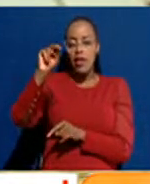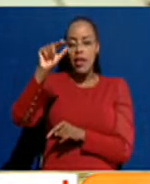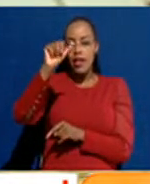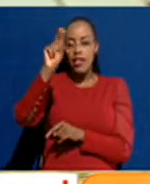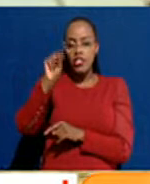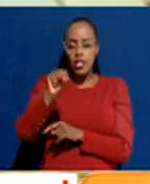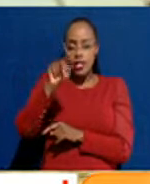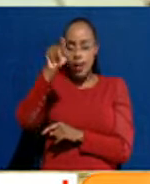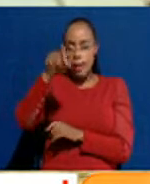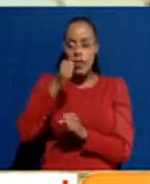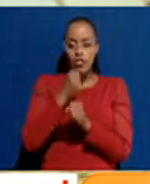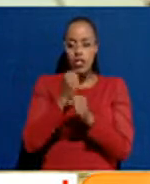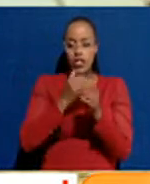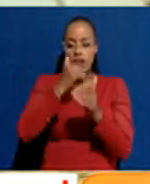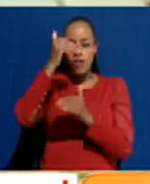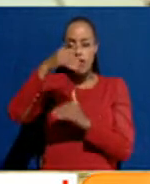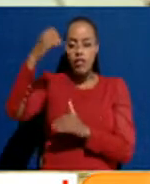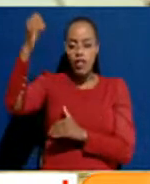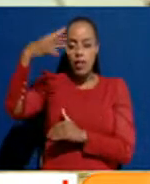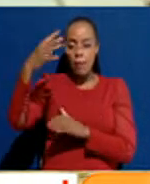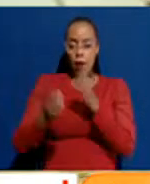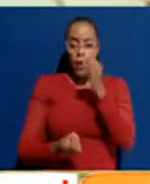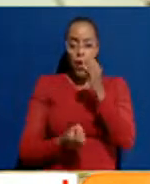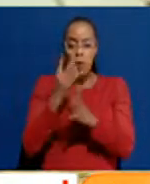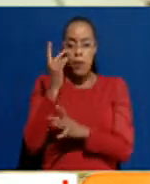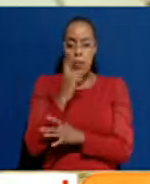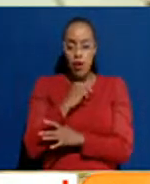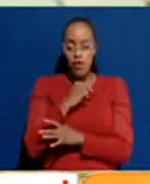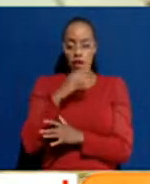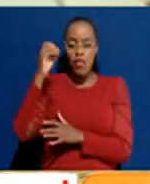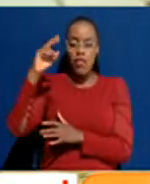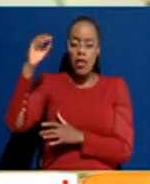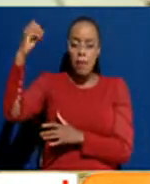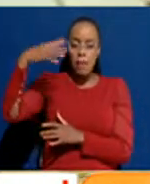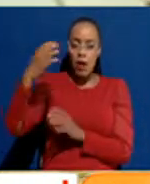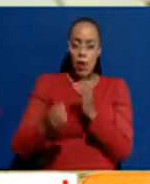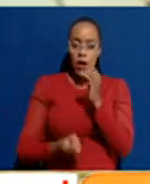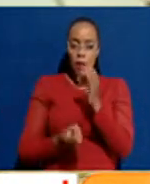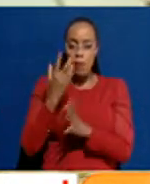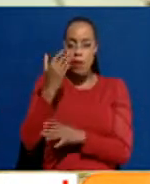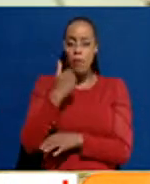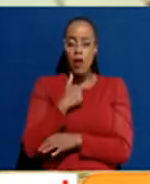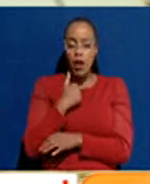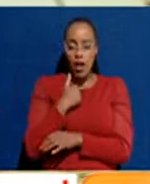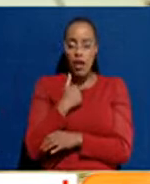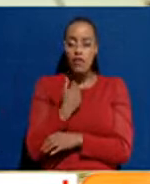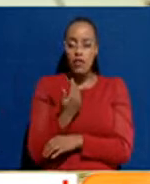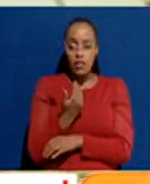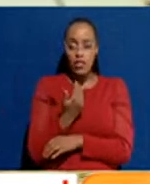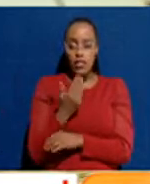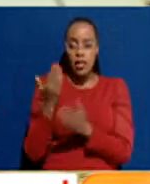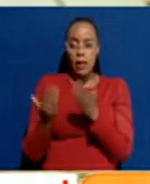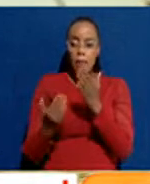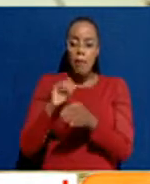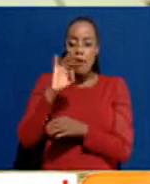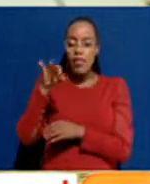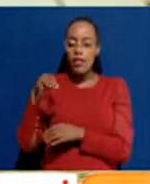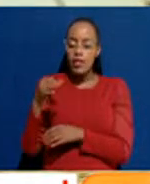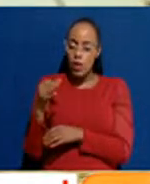IPPs. After power is generated, and ordinarily power is generated at a slightly lower voltage, possibly 3,000